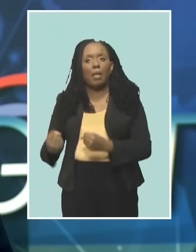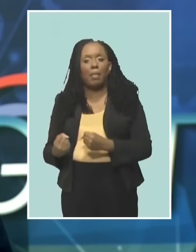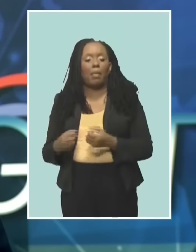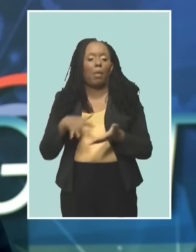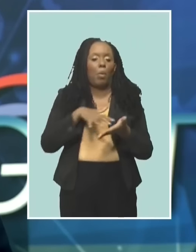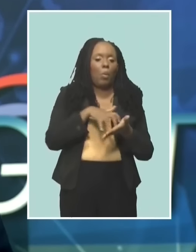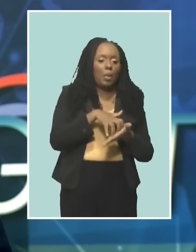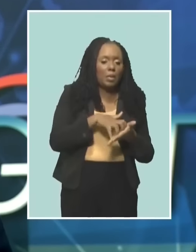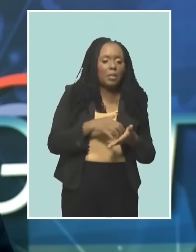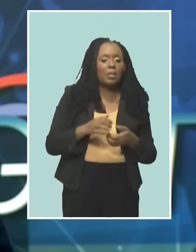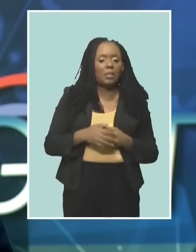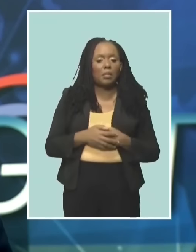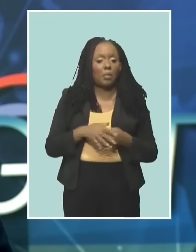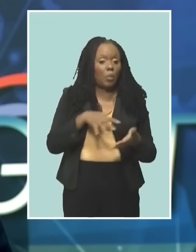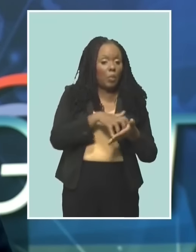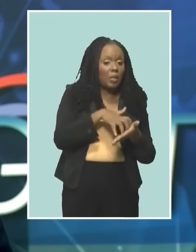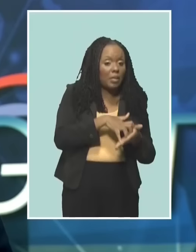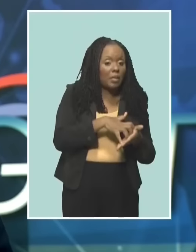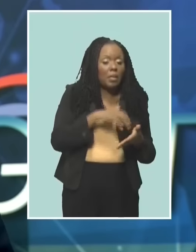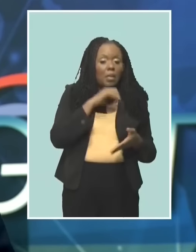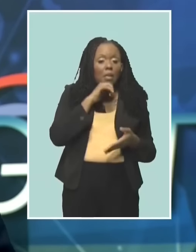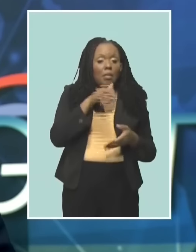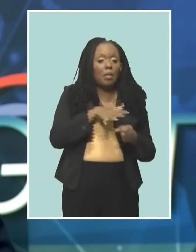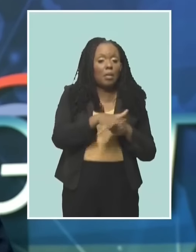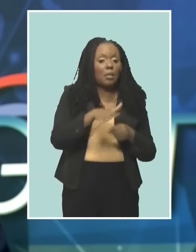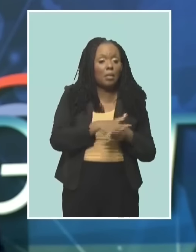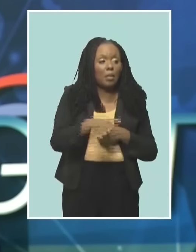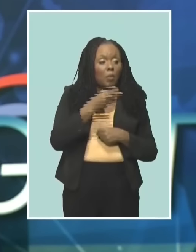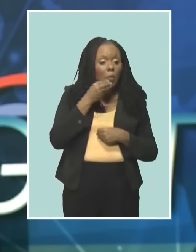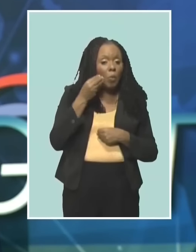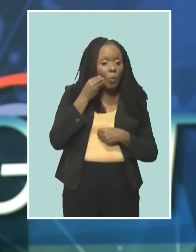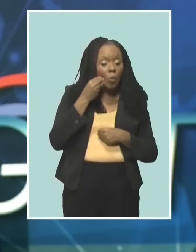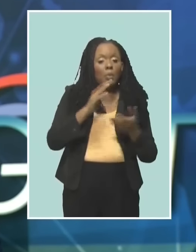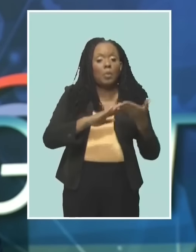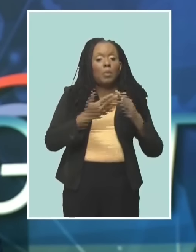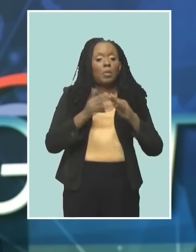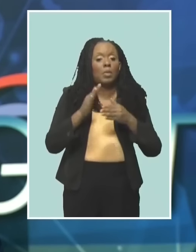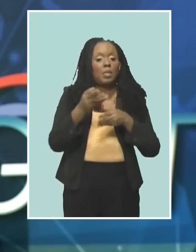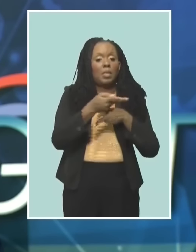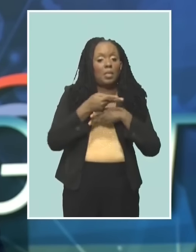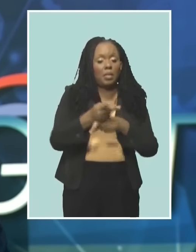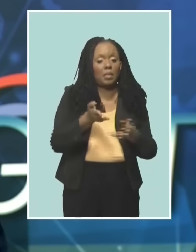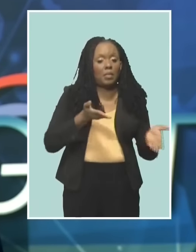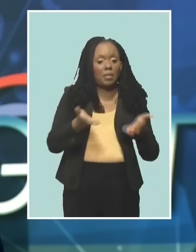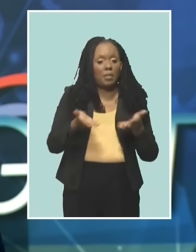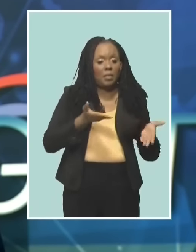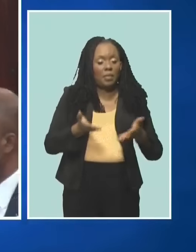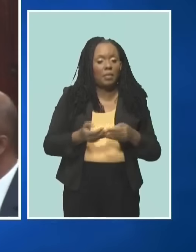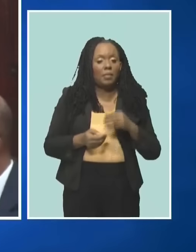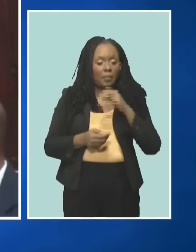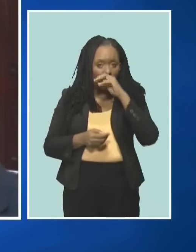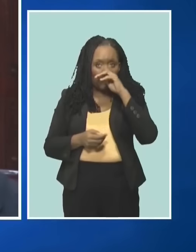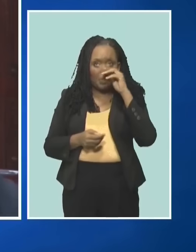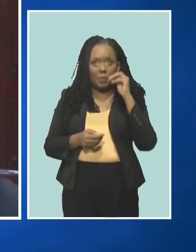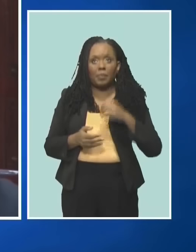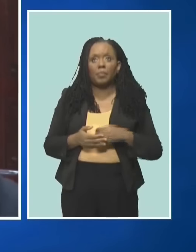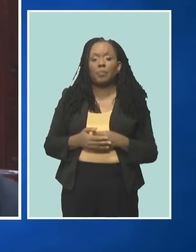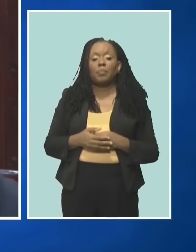weaknesses include an inadequate supply of home and community care services for the elderly. We brought